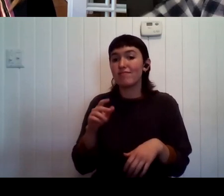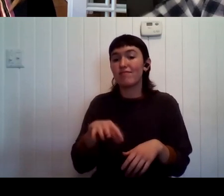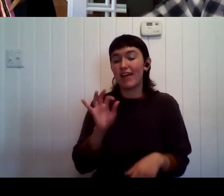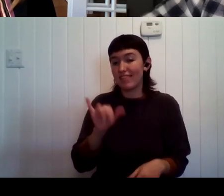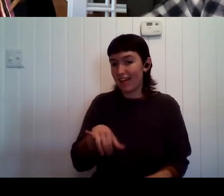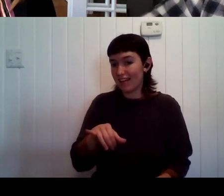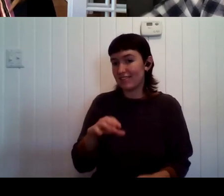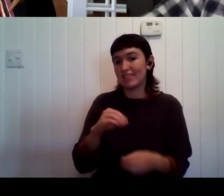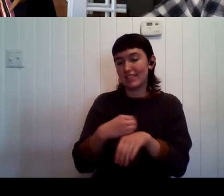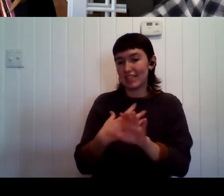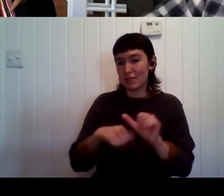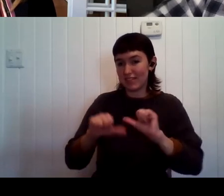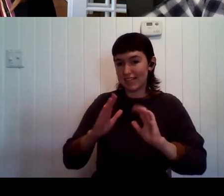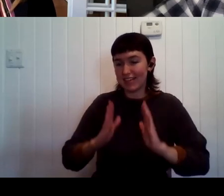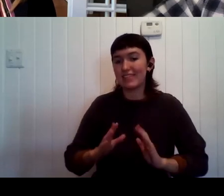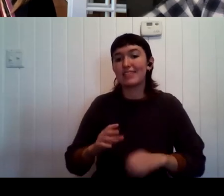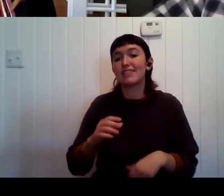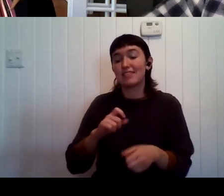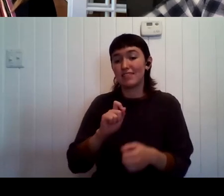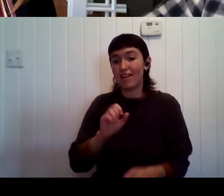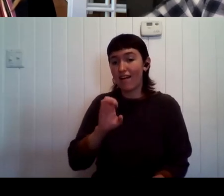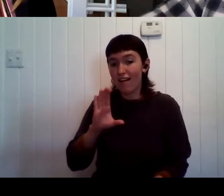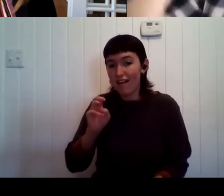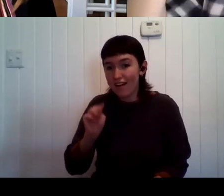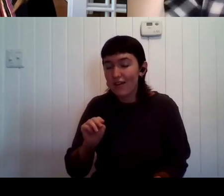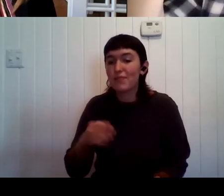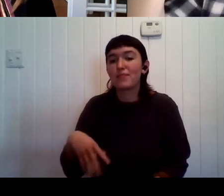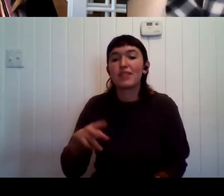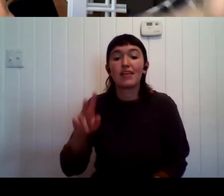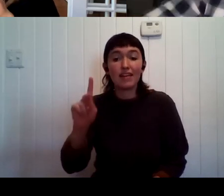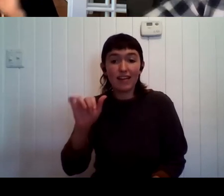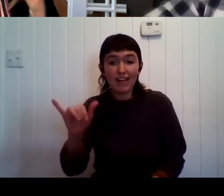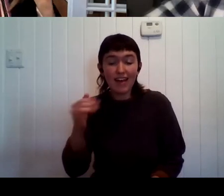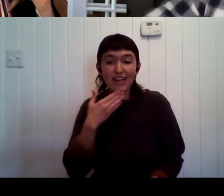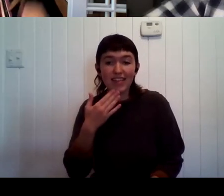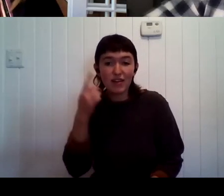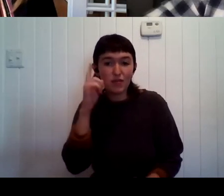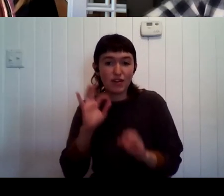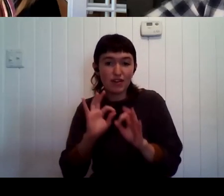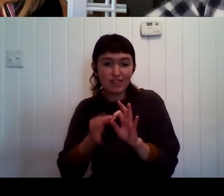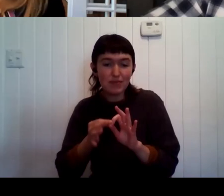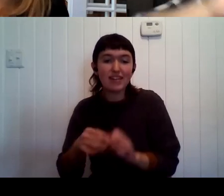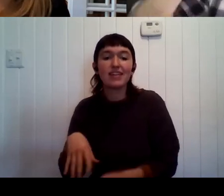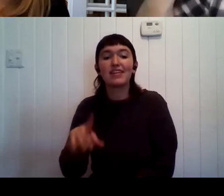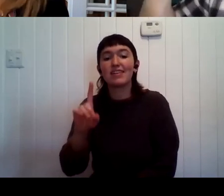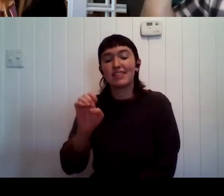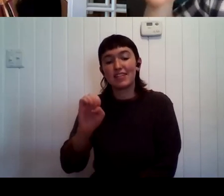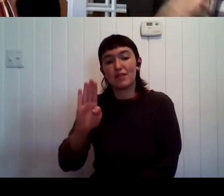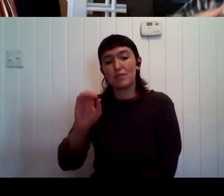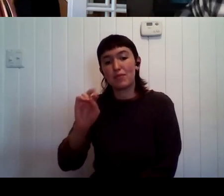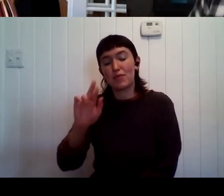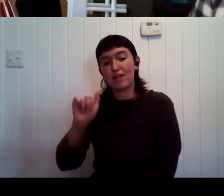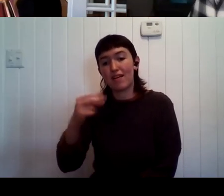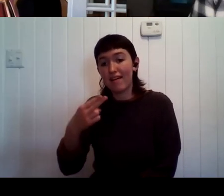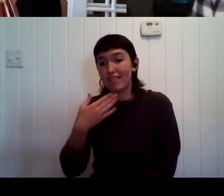you for interpreting for us as always. Deborah, thanks for spending the time with us. This was super cool. Is there anything else to